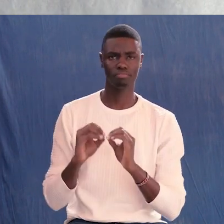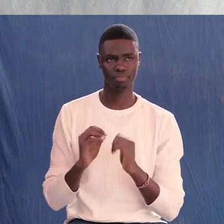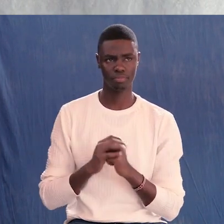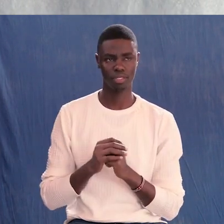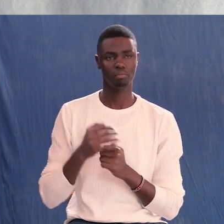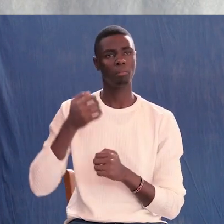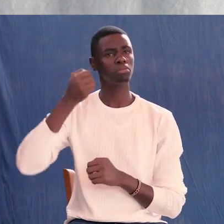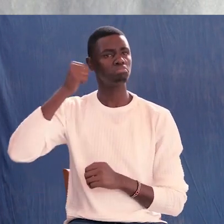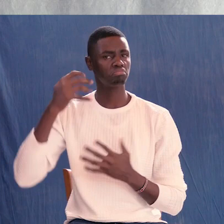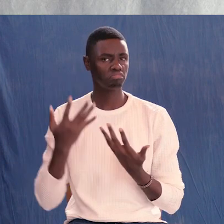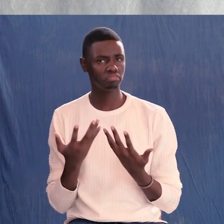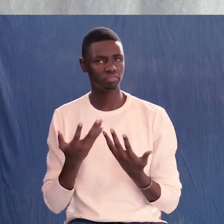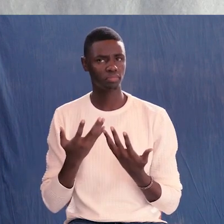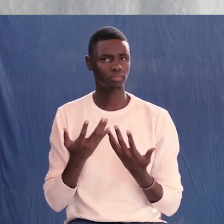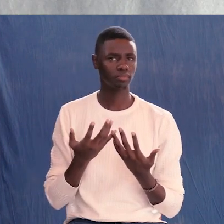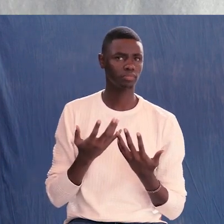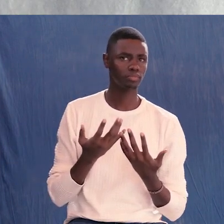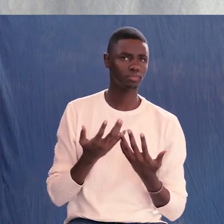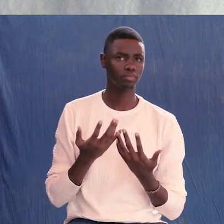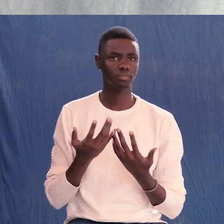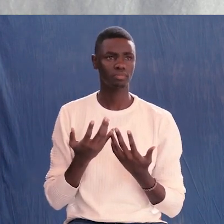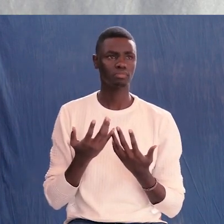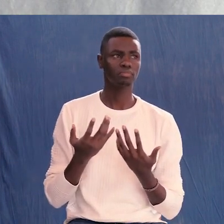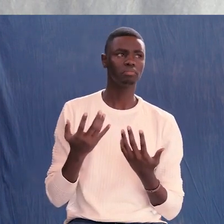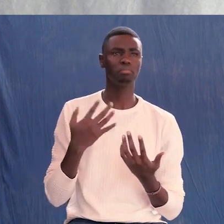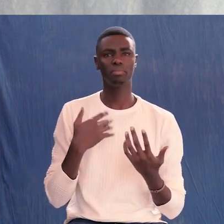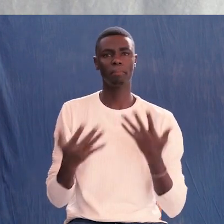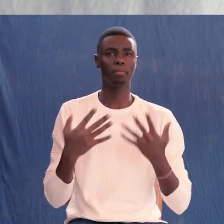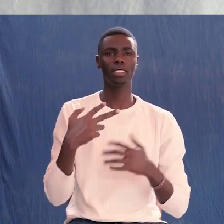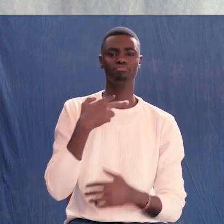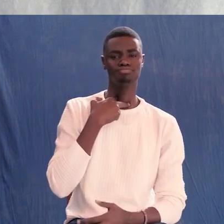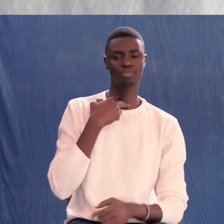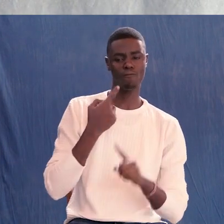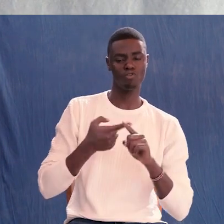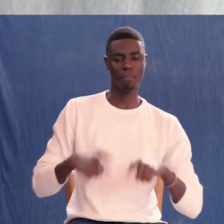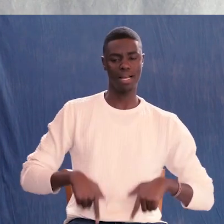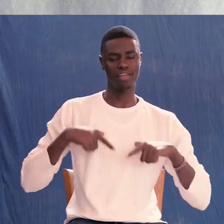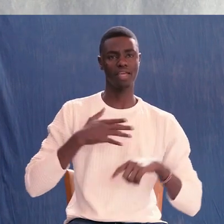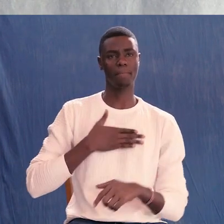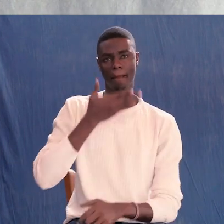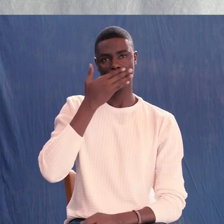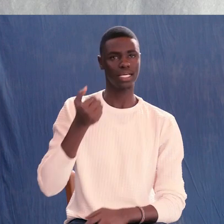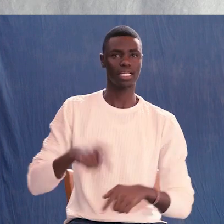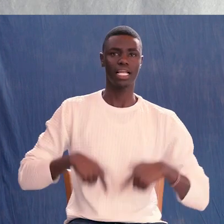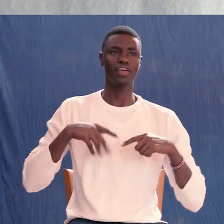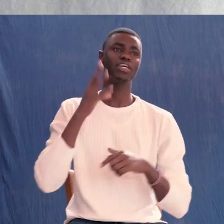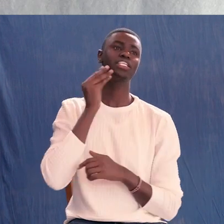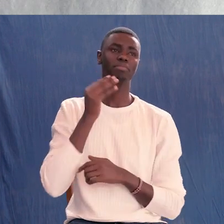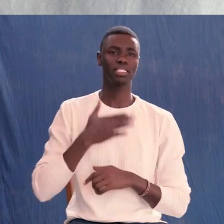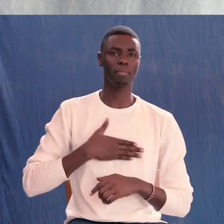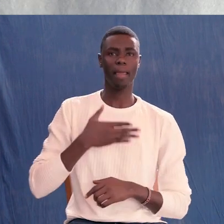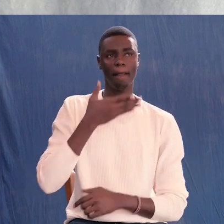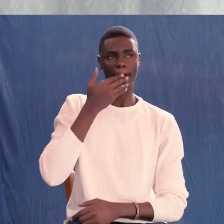Sounds like it restricts me from living my best life and experiencing my best life now.